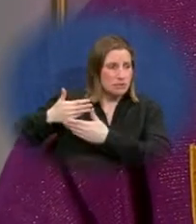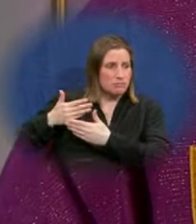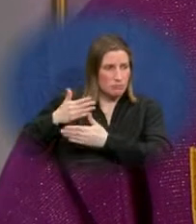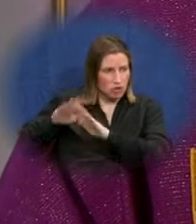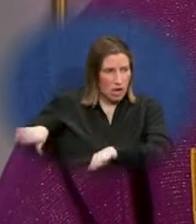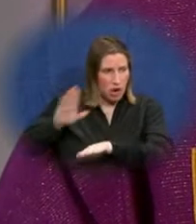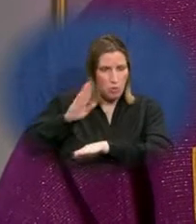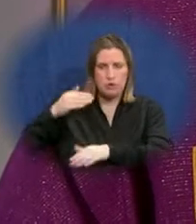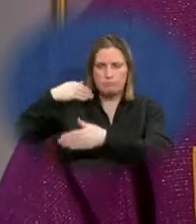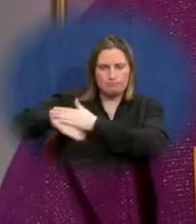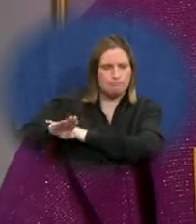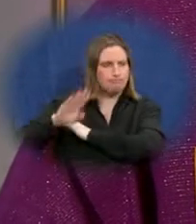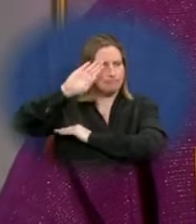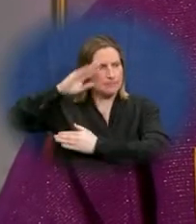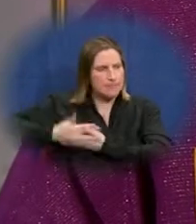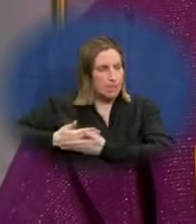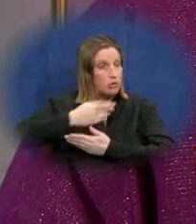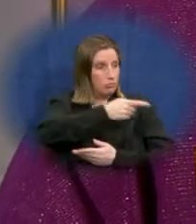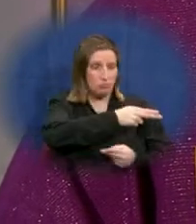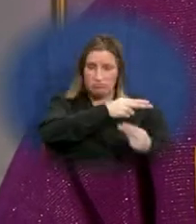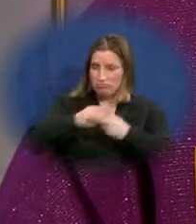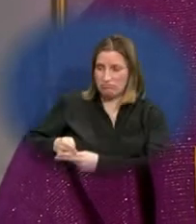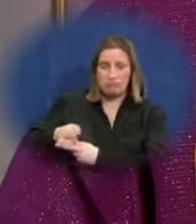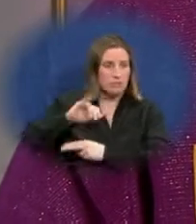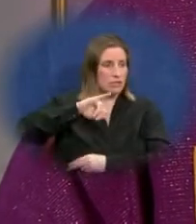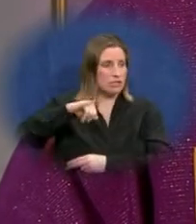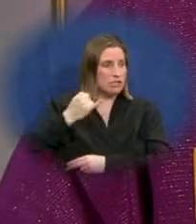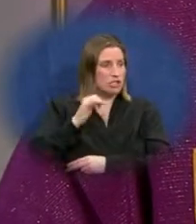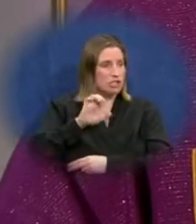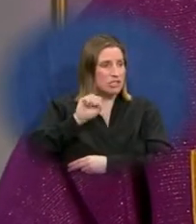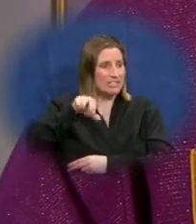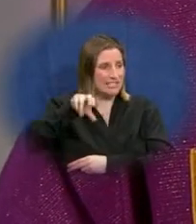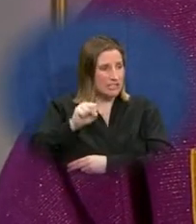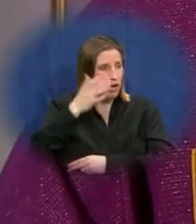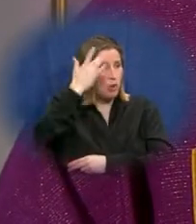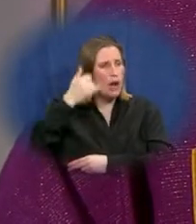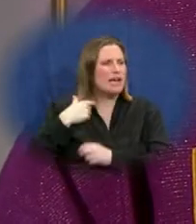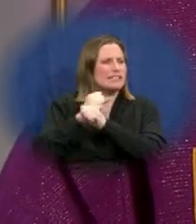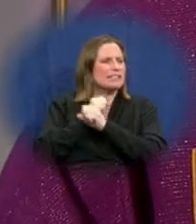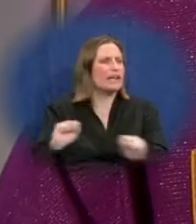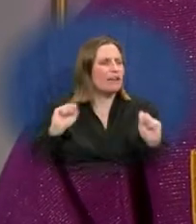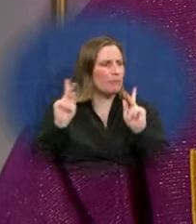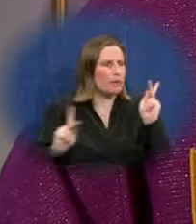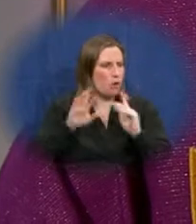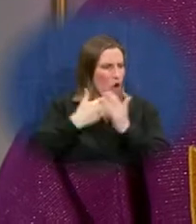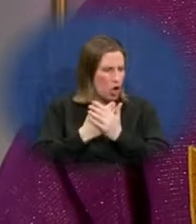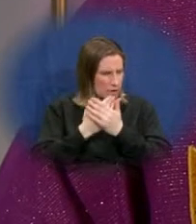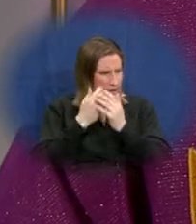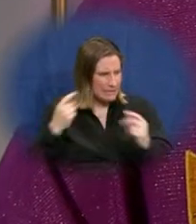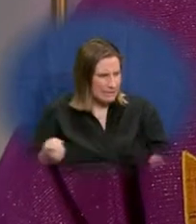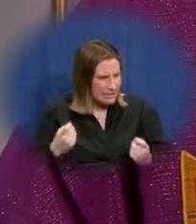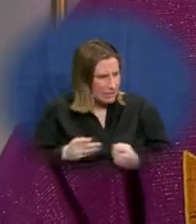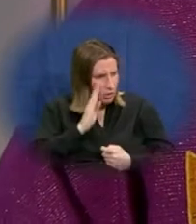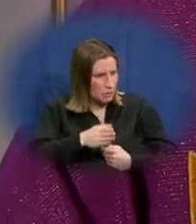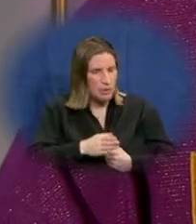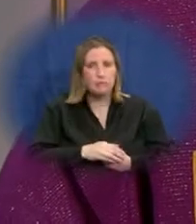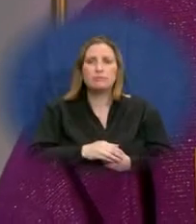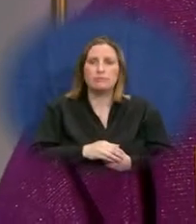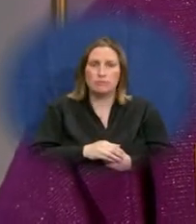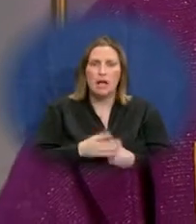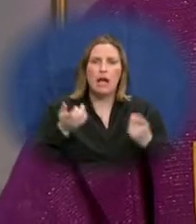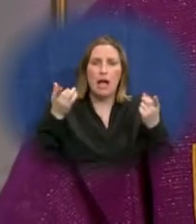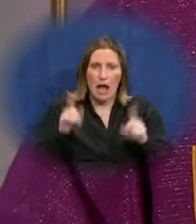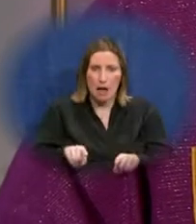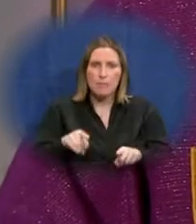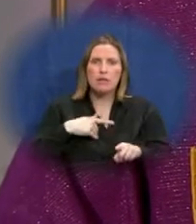is to have a son, and you are to name him Jesus, because he will save his people from their sins." All this happened to fulfill